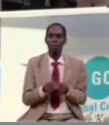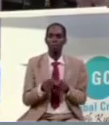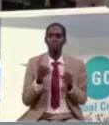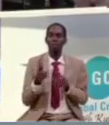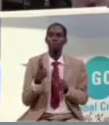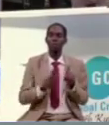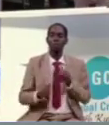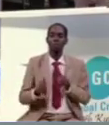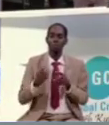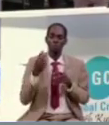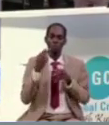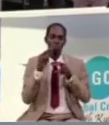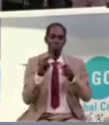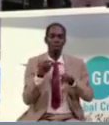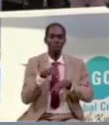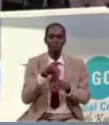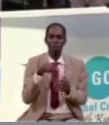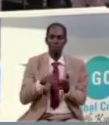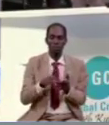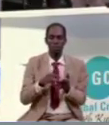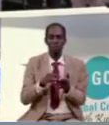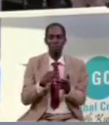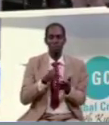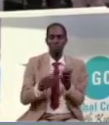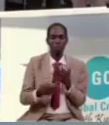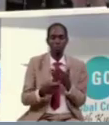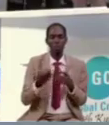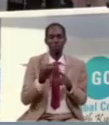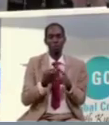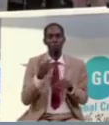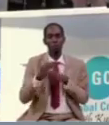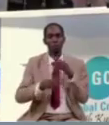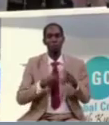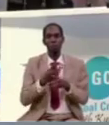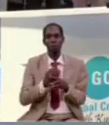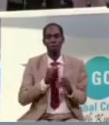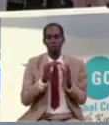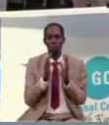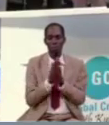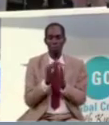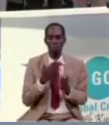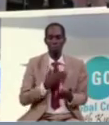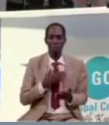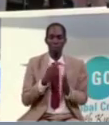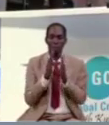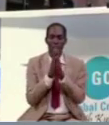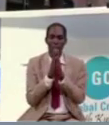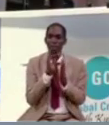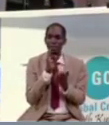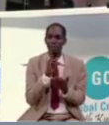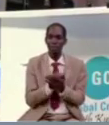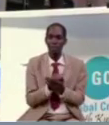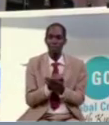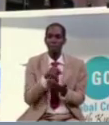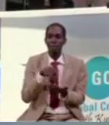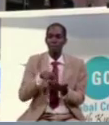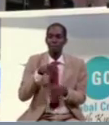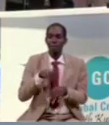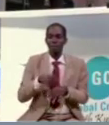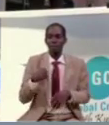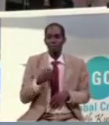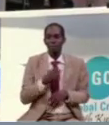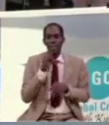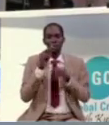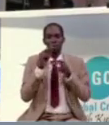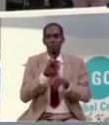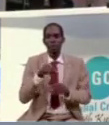globe, my prayer is that this time that we are holding this crusade, that the Spirit